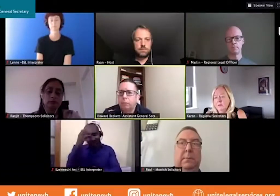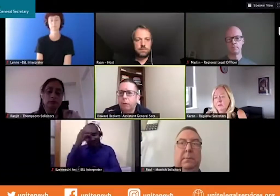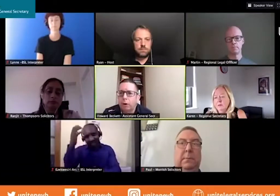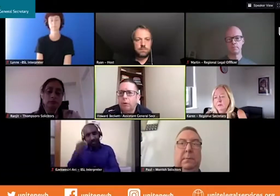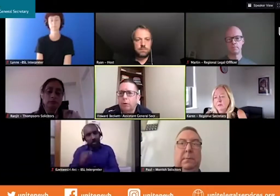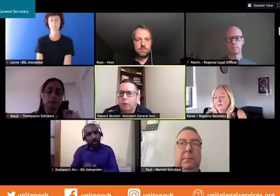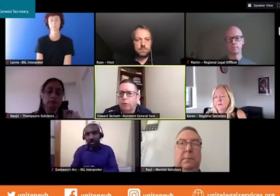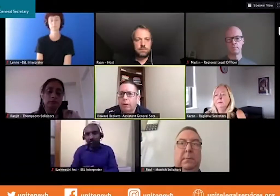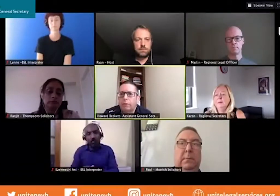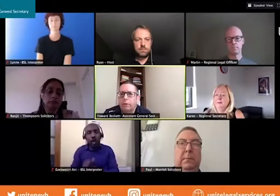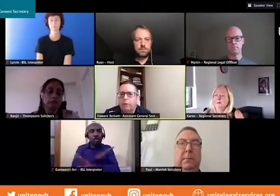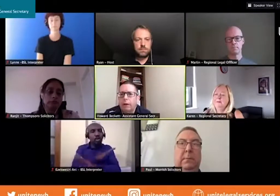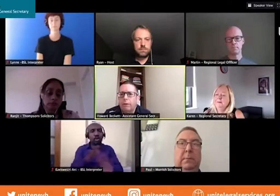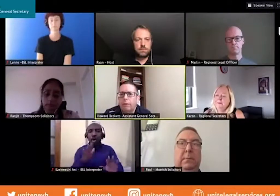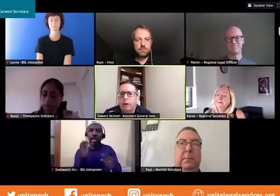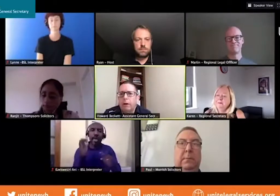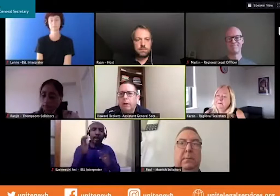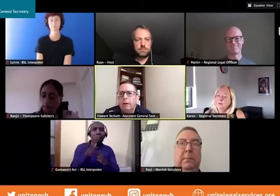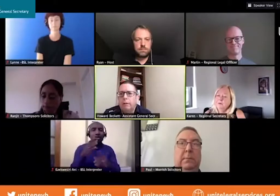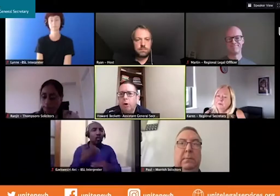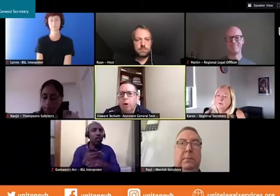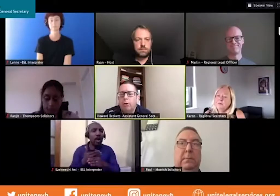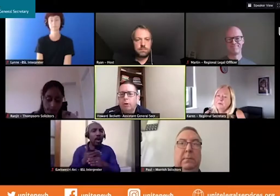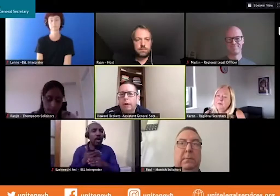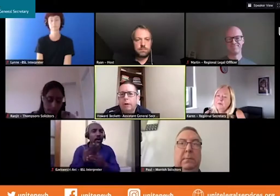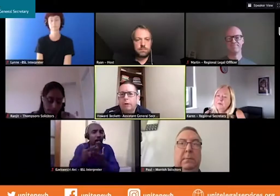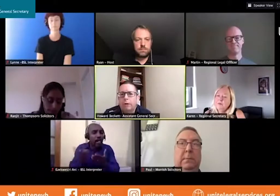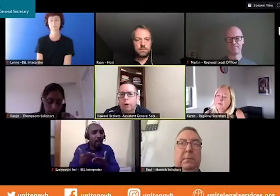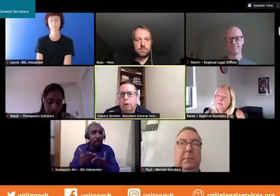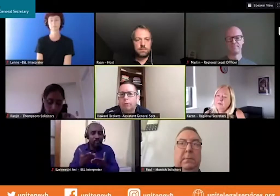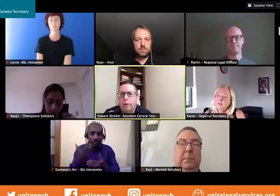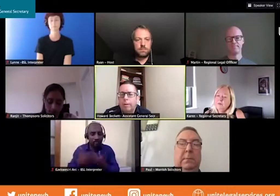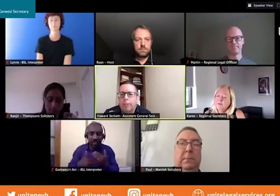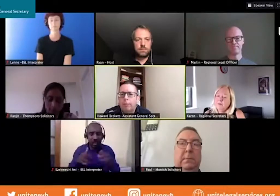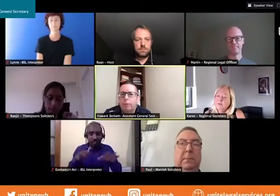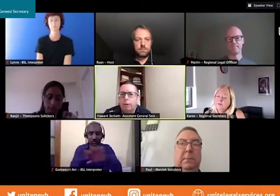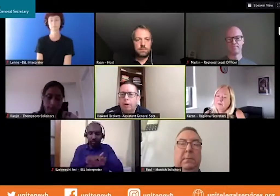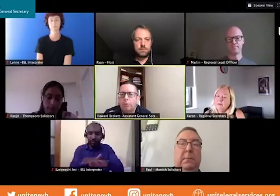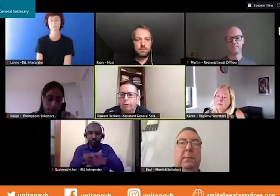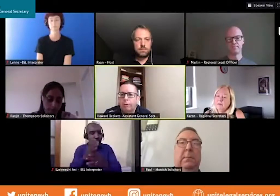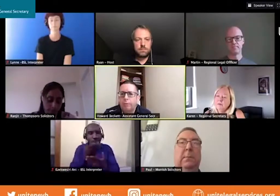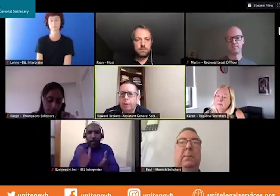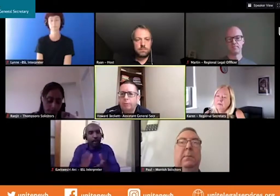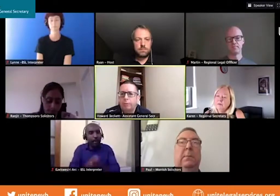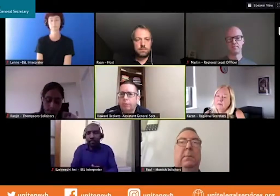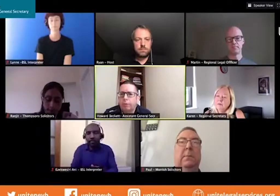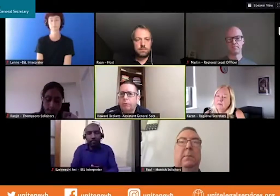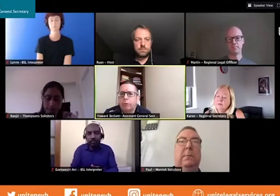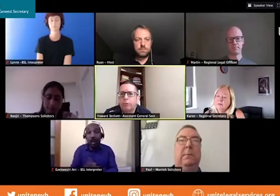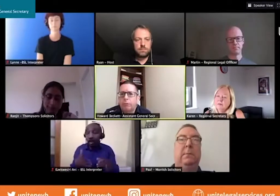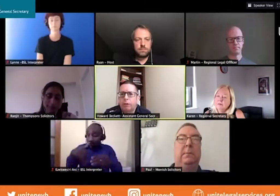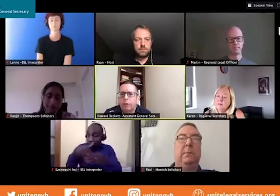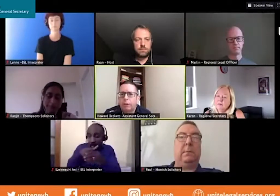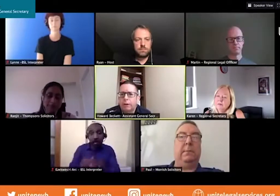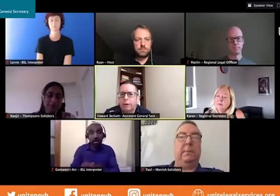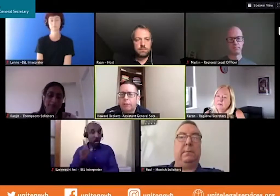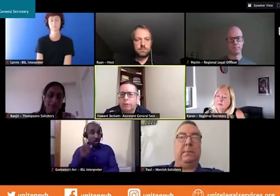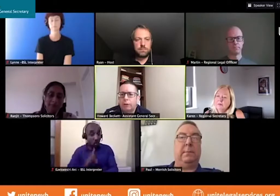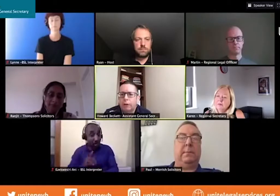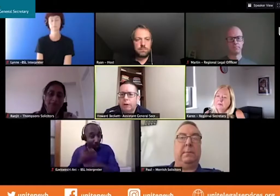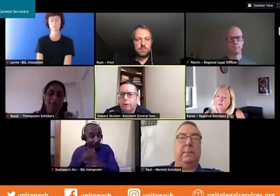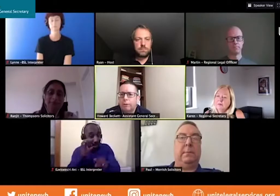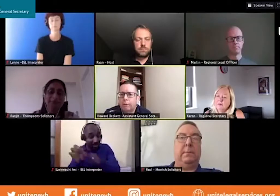non-essential work through this crisis, and the work that a lot of our members, a lot of our female members do, particularly in the